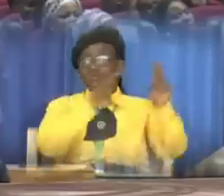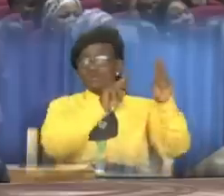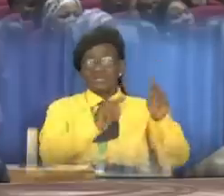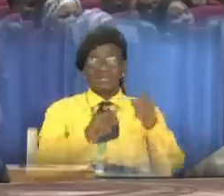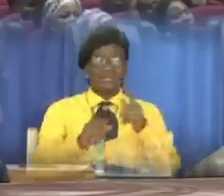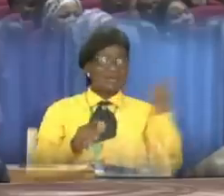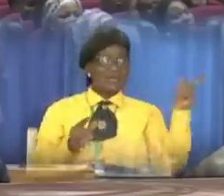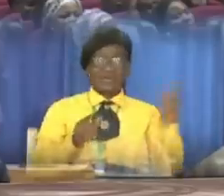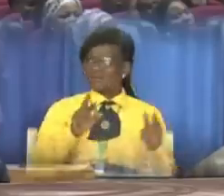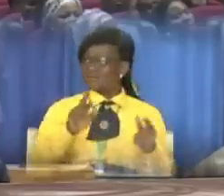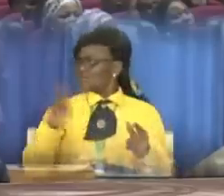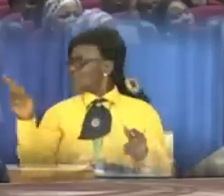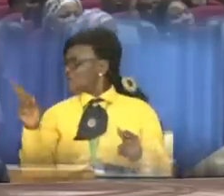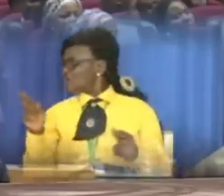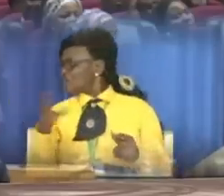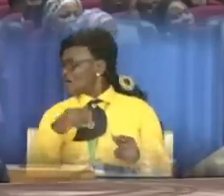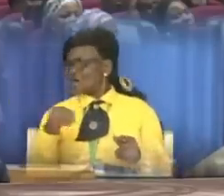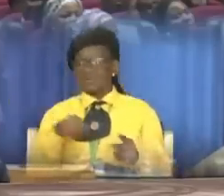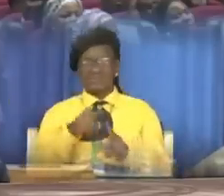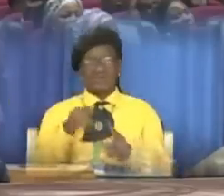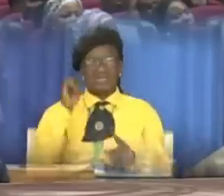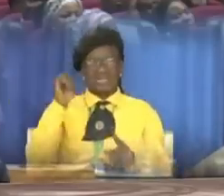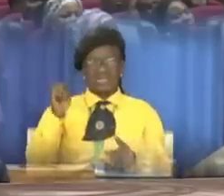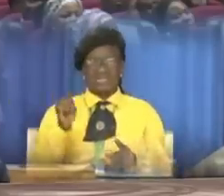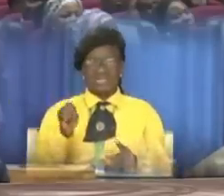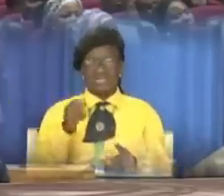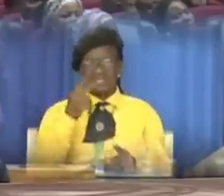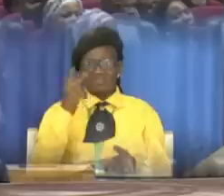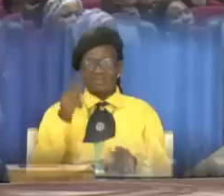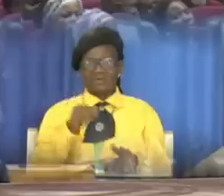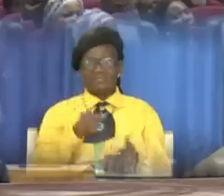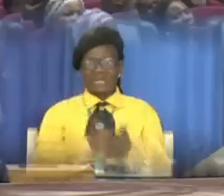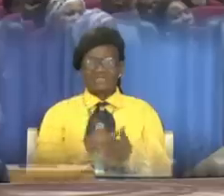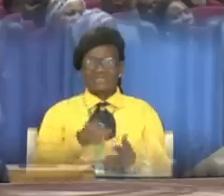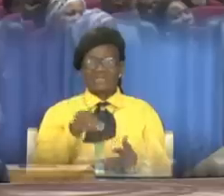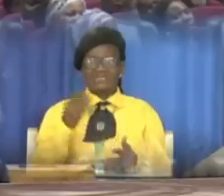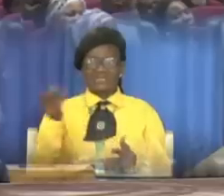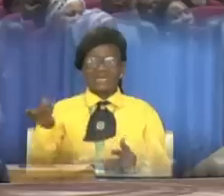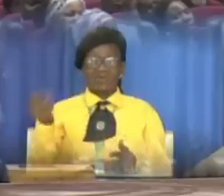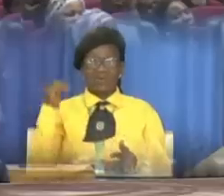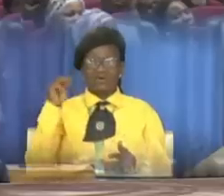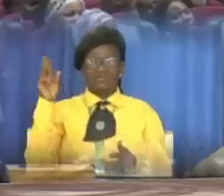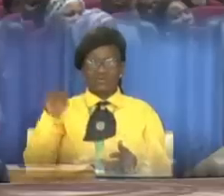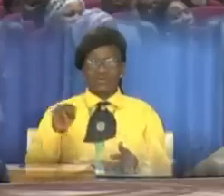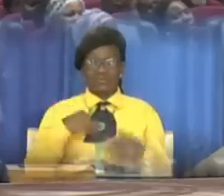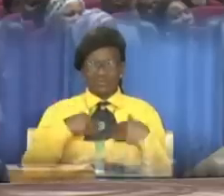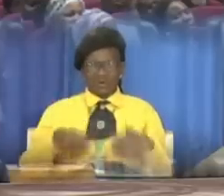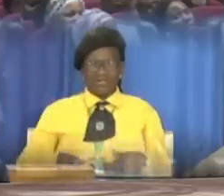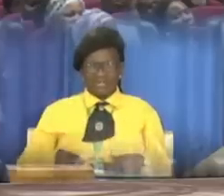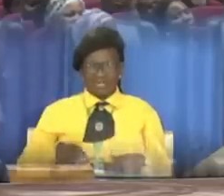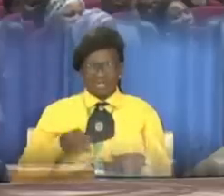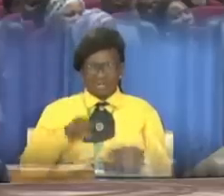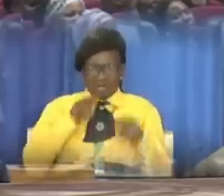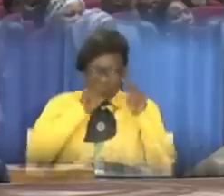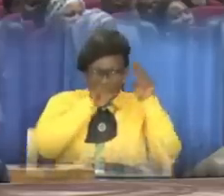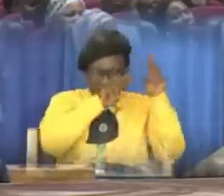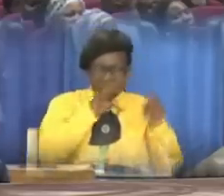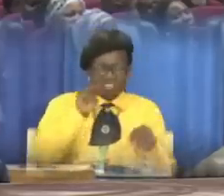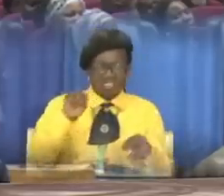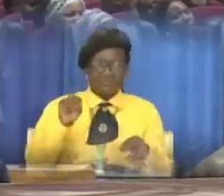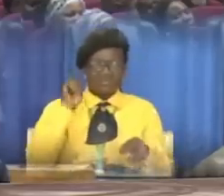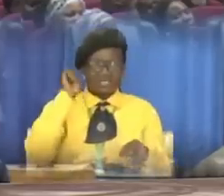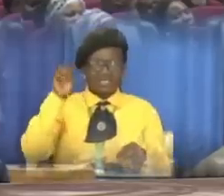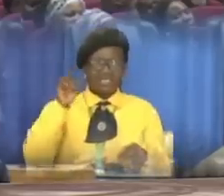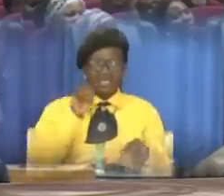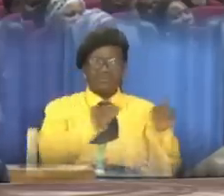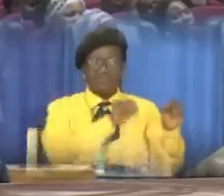nobody watching him, he put his hand into the car and was about to take something out of the car.